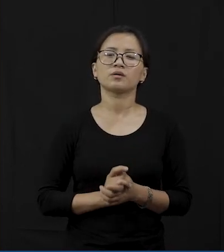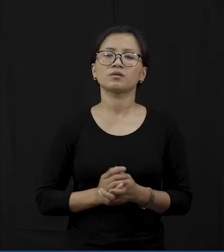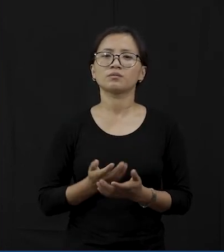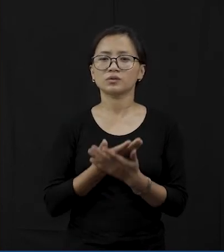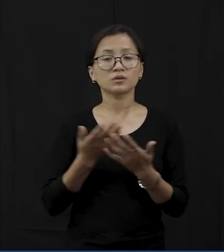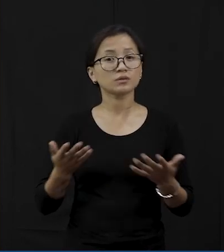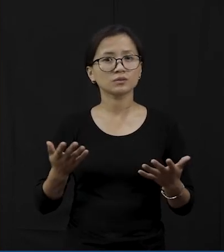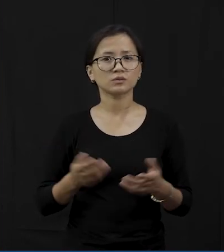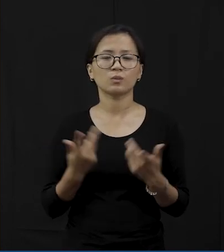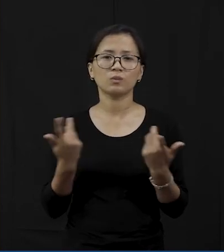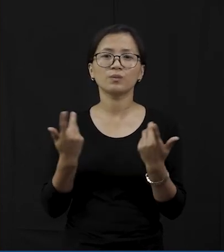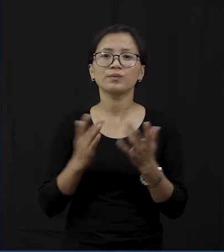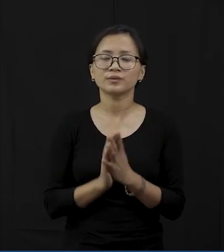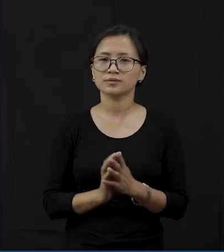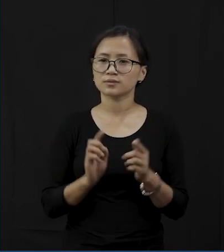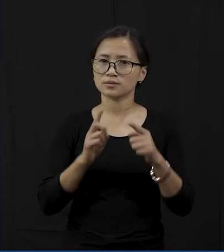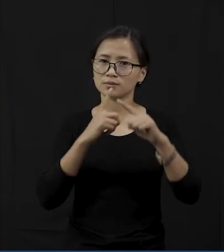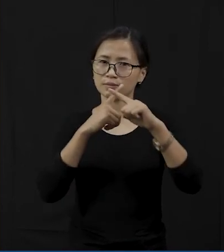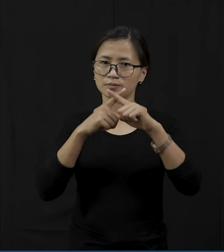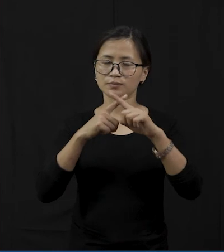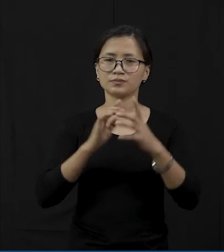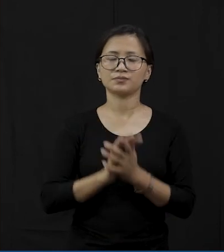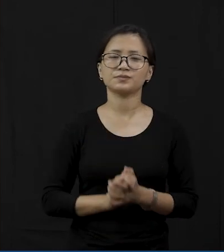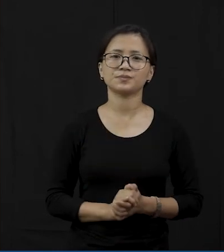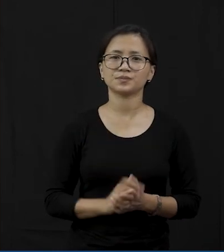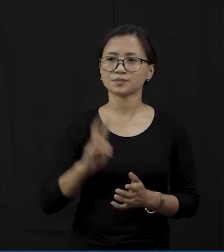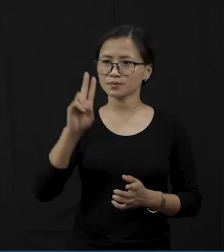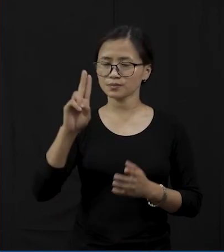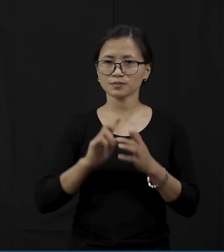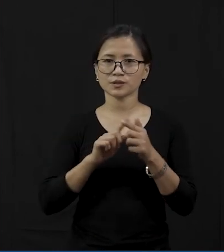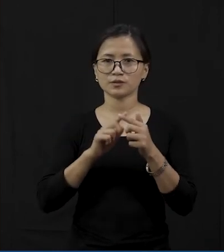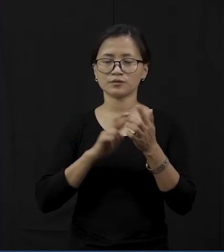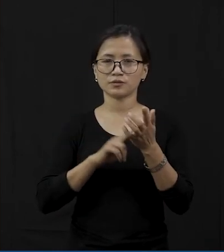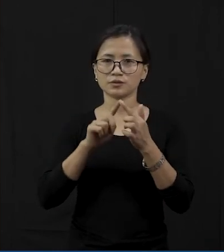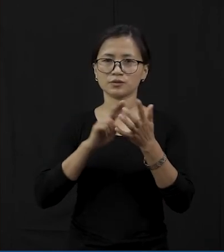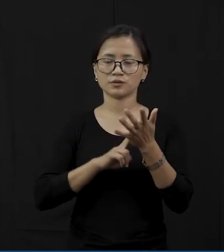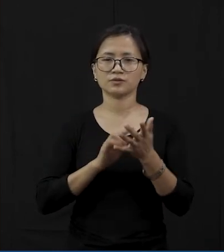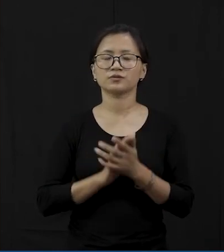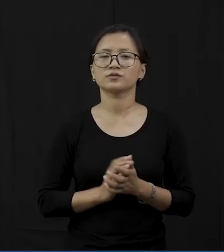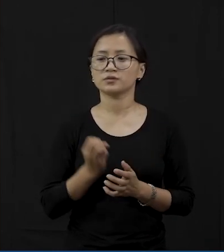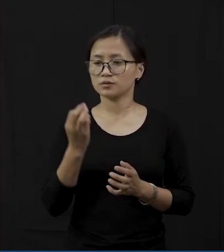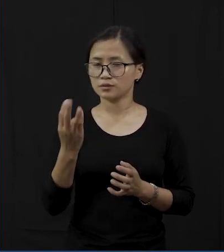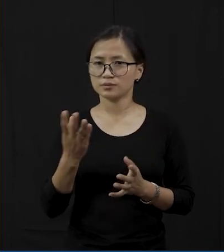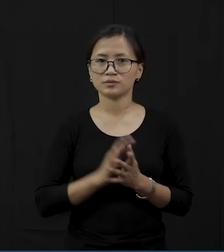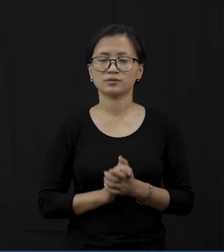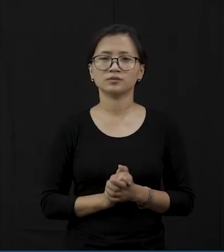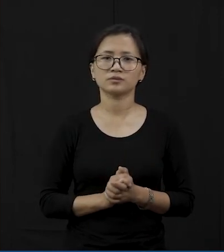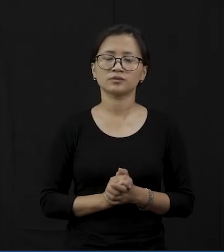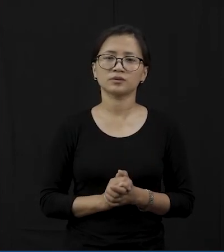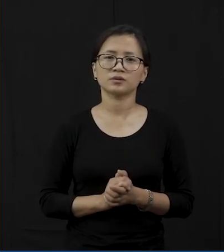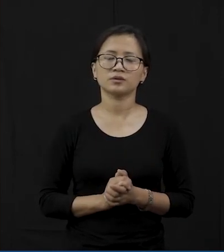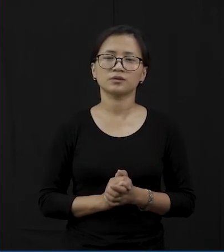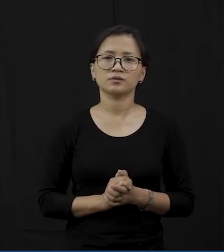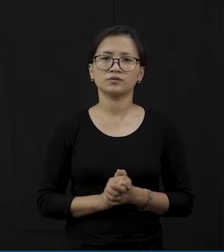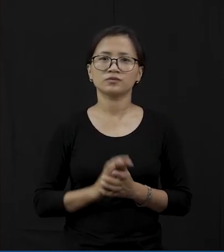multiplication. So let's take again two even numbers. So I picked again 14 and 2.